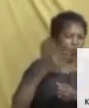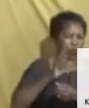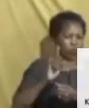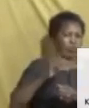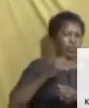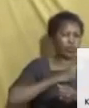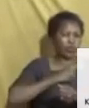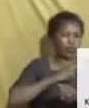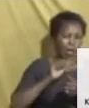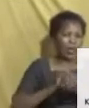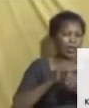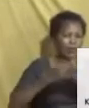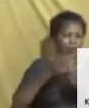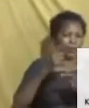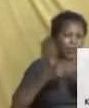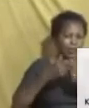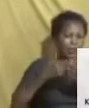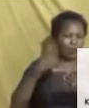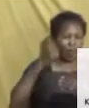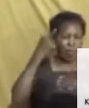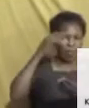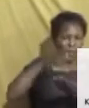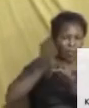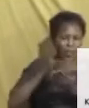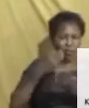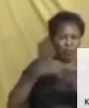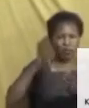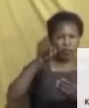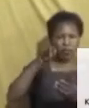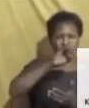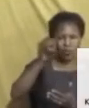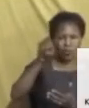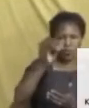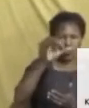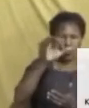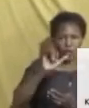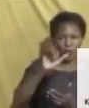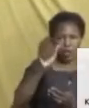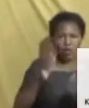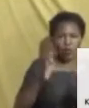ago. And this is the case of Njoya and others versus the Attorney General.